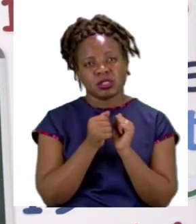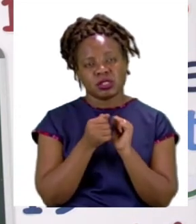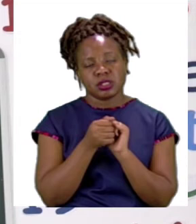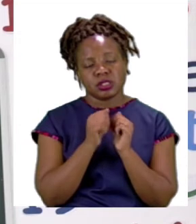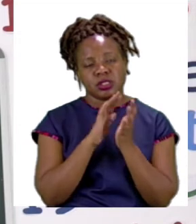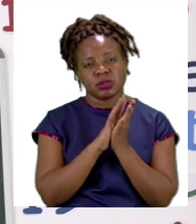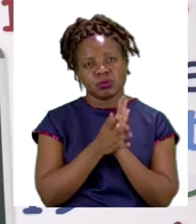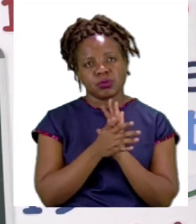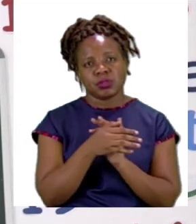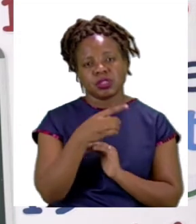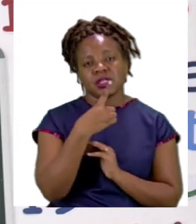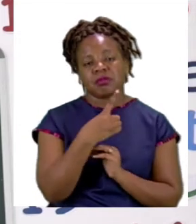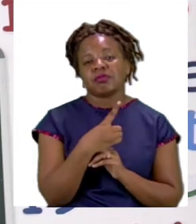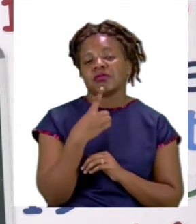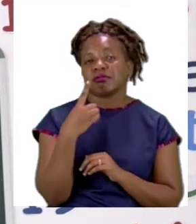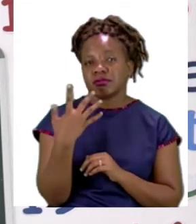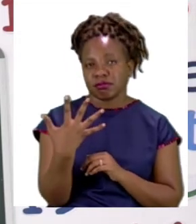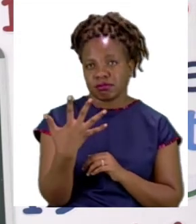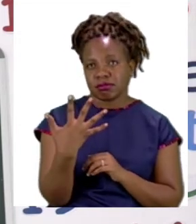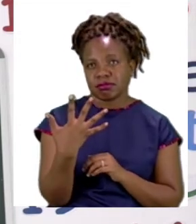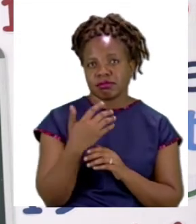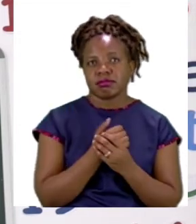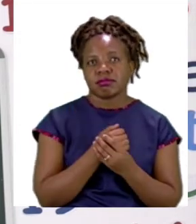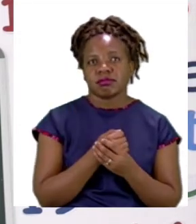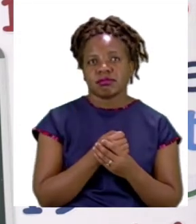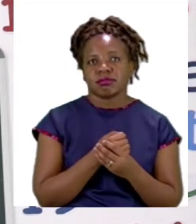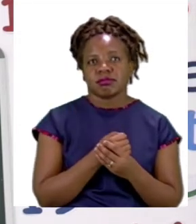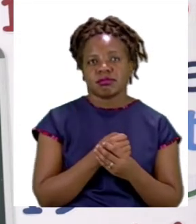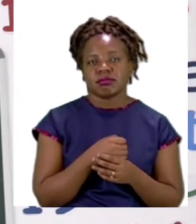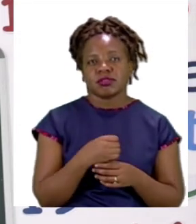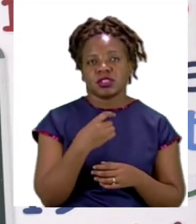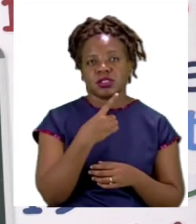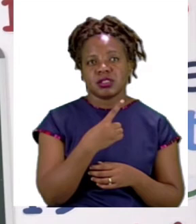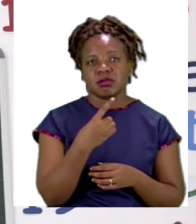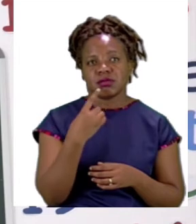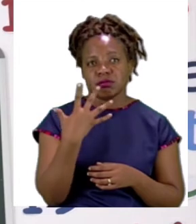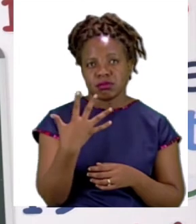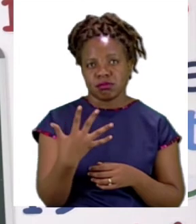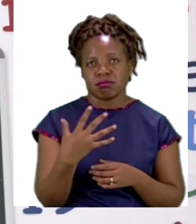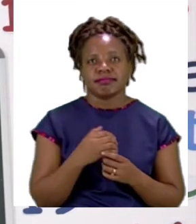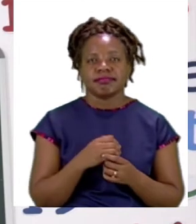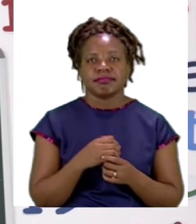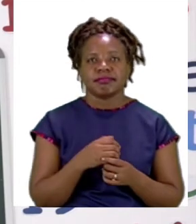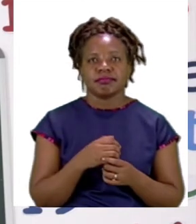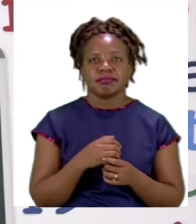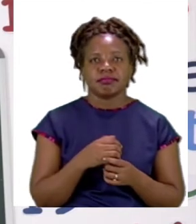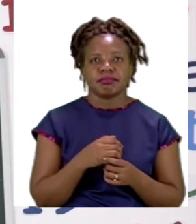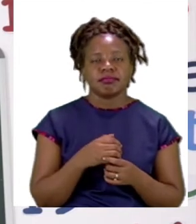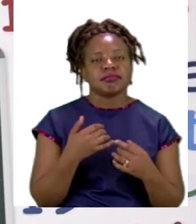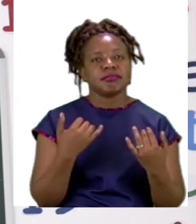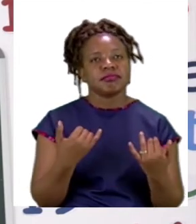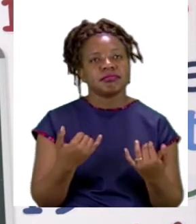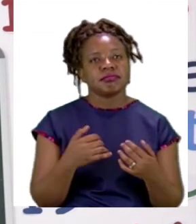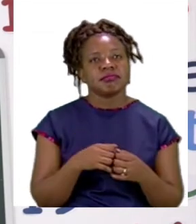becomes 15. So this is now a 15. Now we